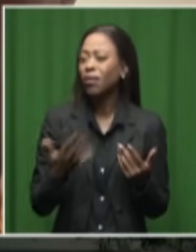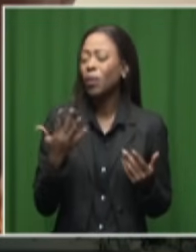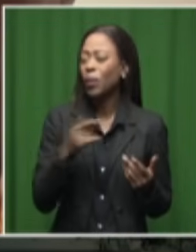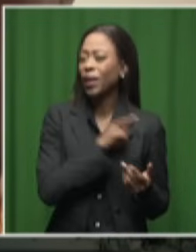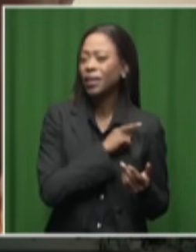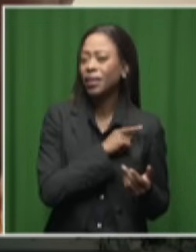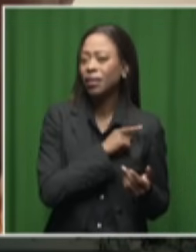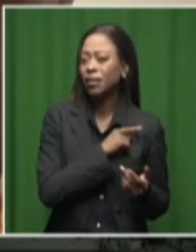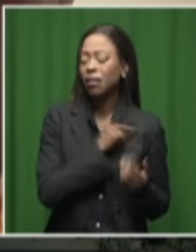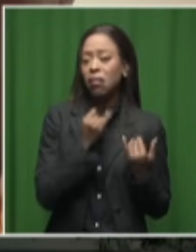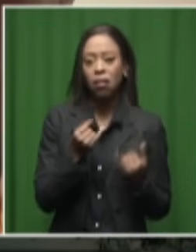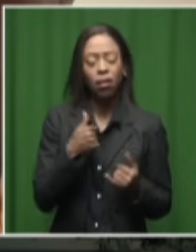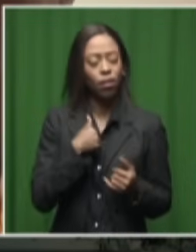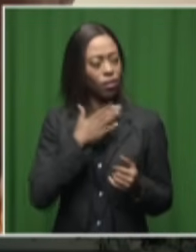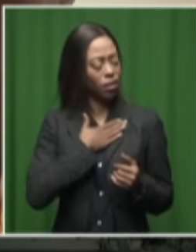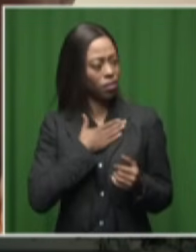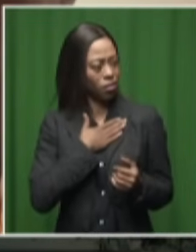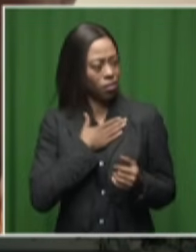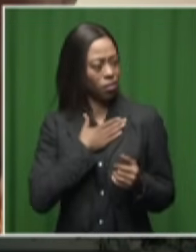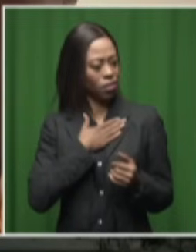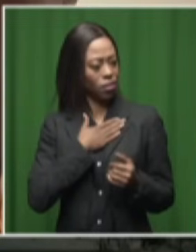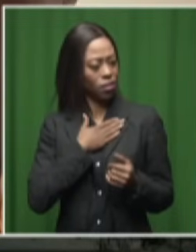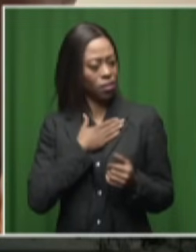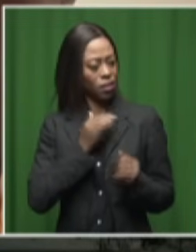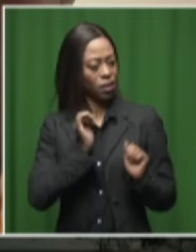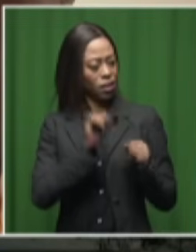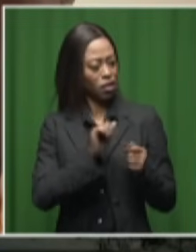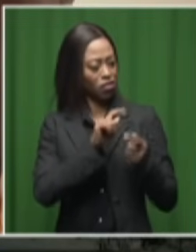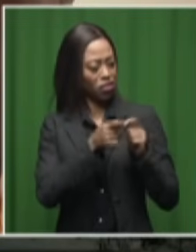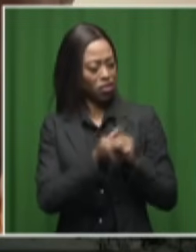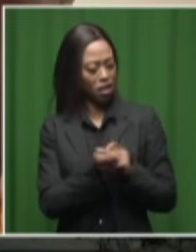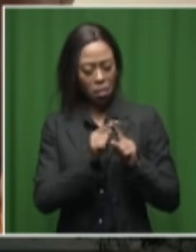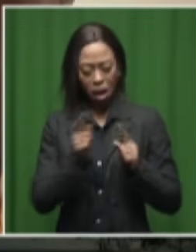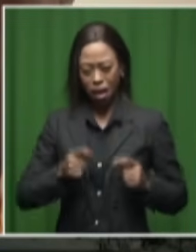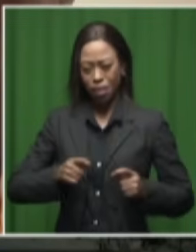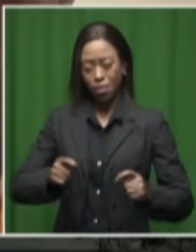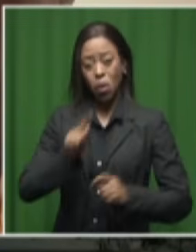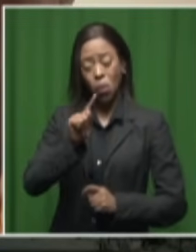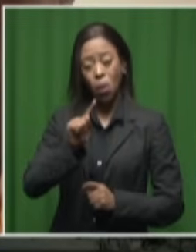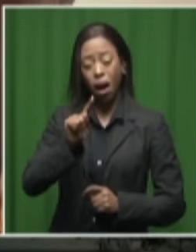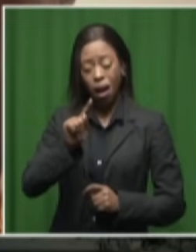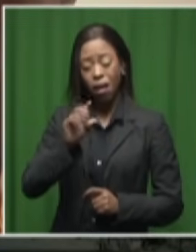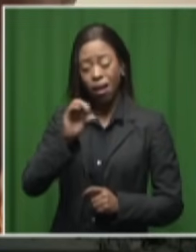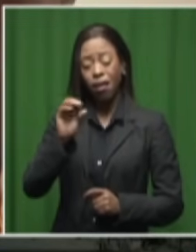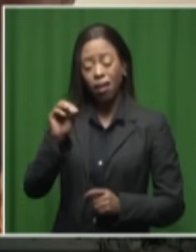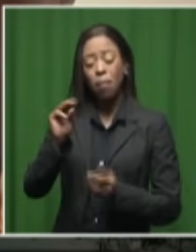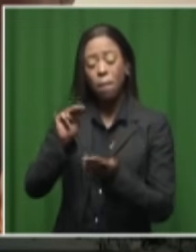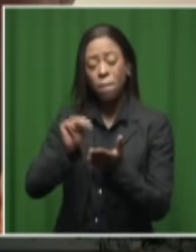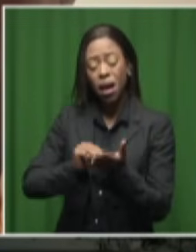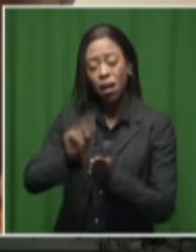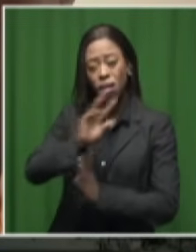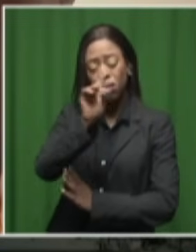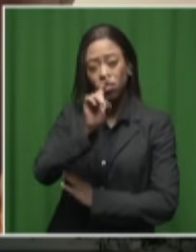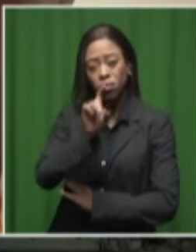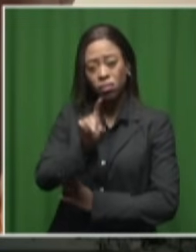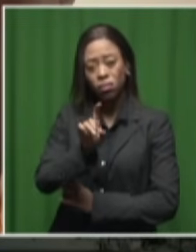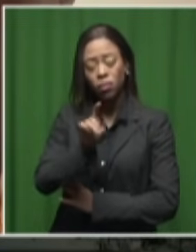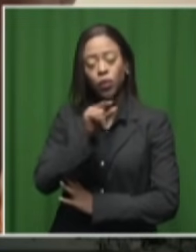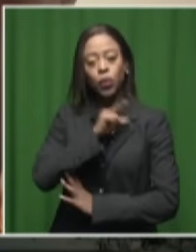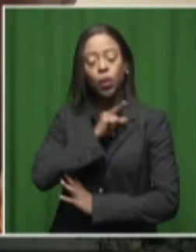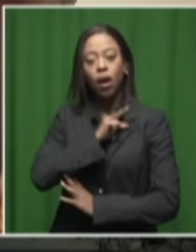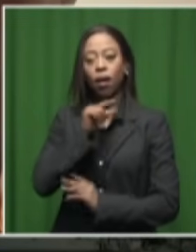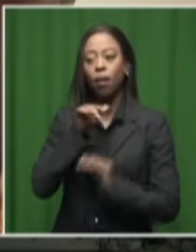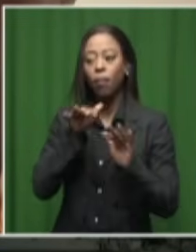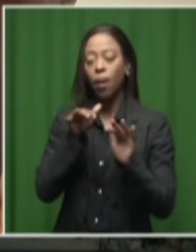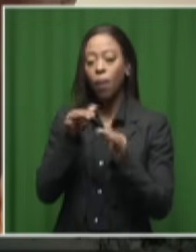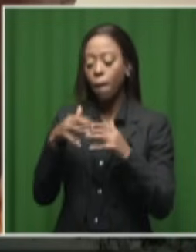while one might say, okay, it needs to happen, does it have to cost 100 million rand, for example? Because people